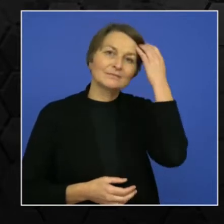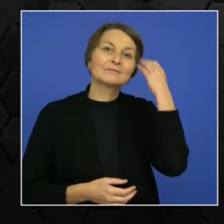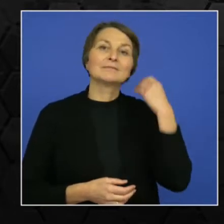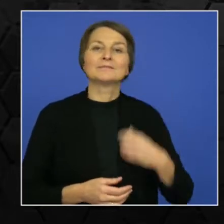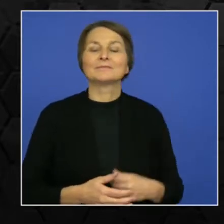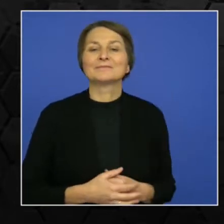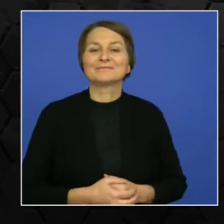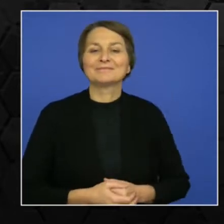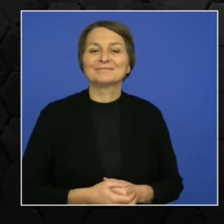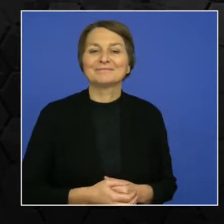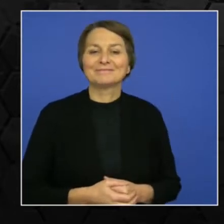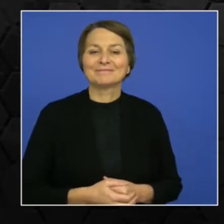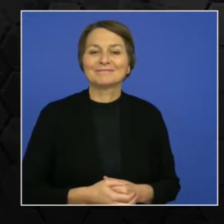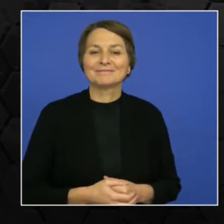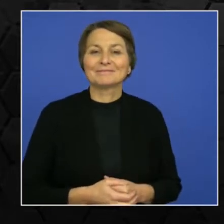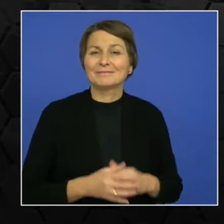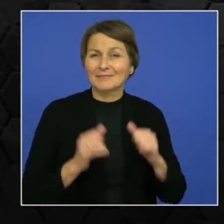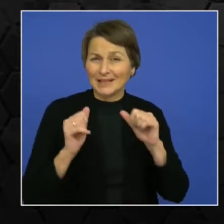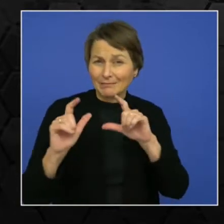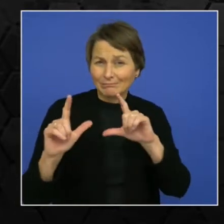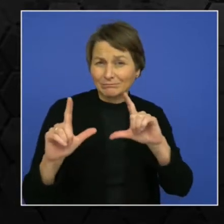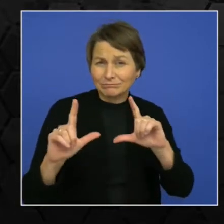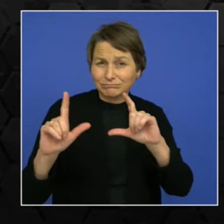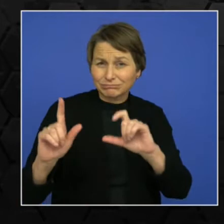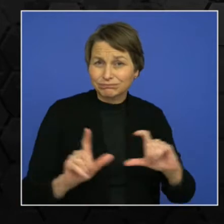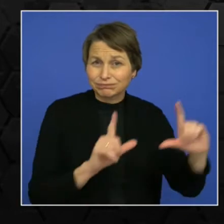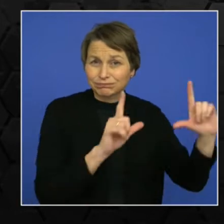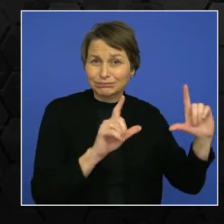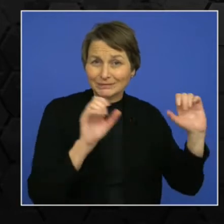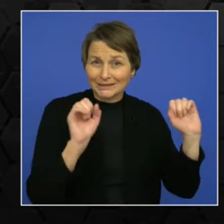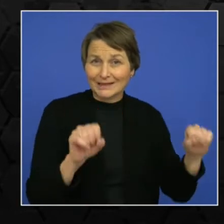Let me know whether my screen is visible or not.